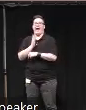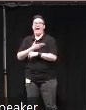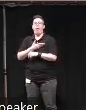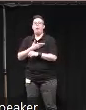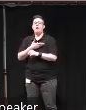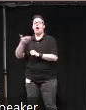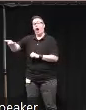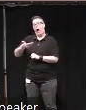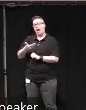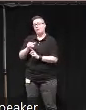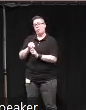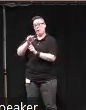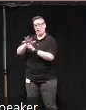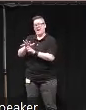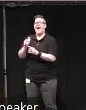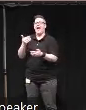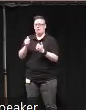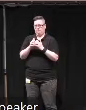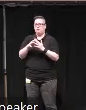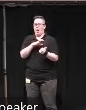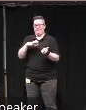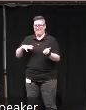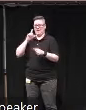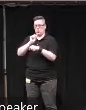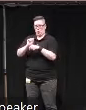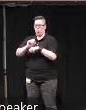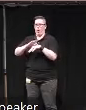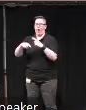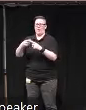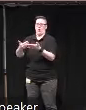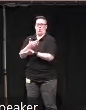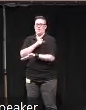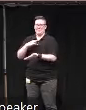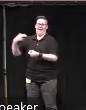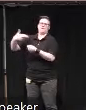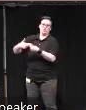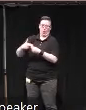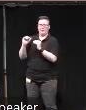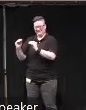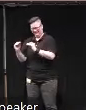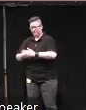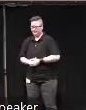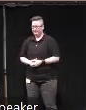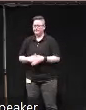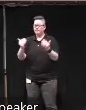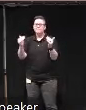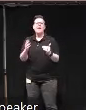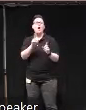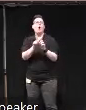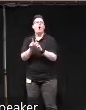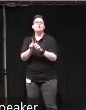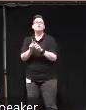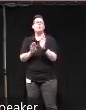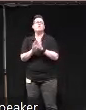a task force that's now working on those things. And we are developing early mentoring and coaching programs for